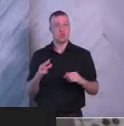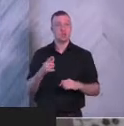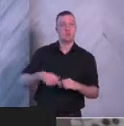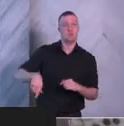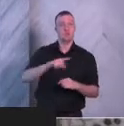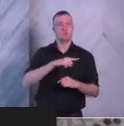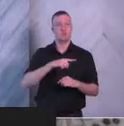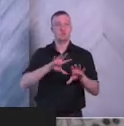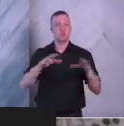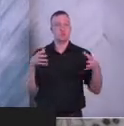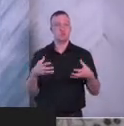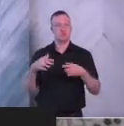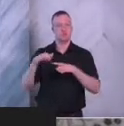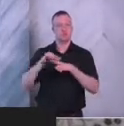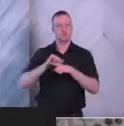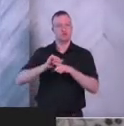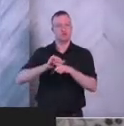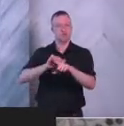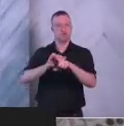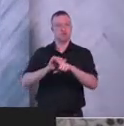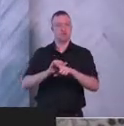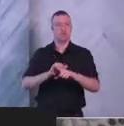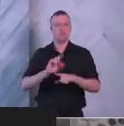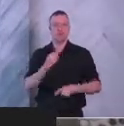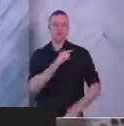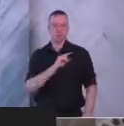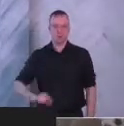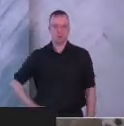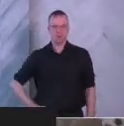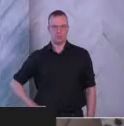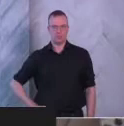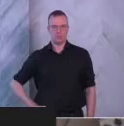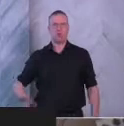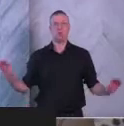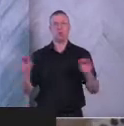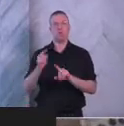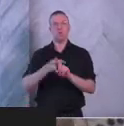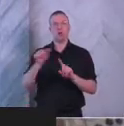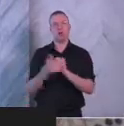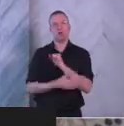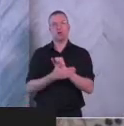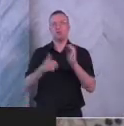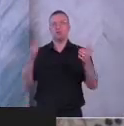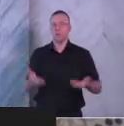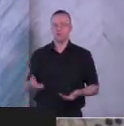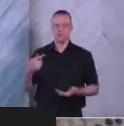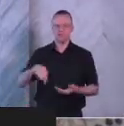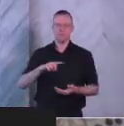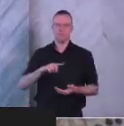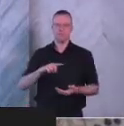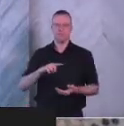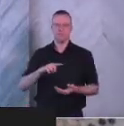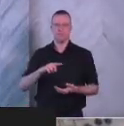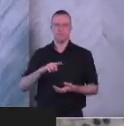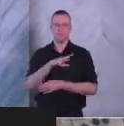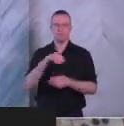are trained at Queen's that came from other countries. And we welcome them